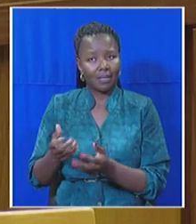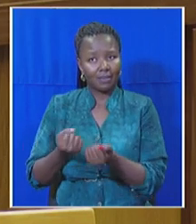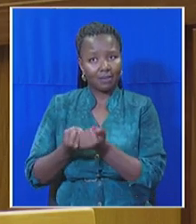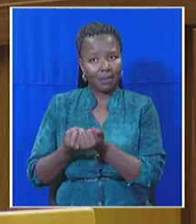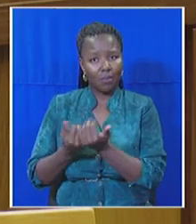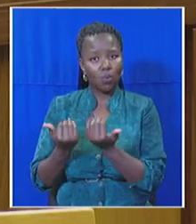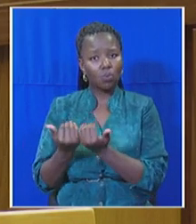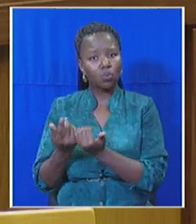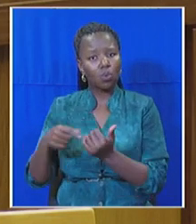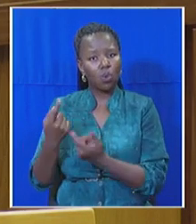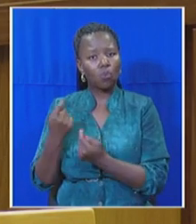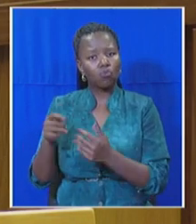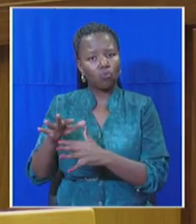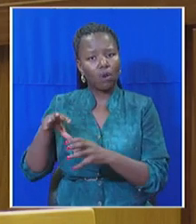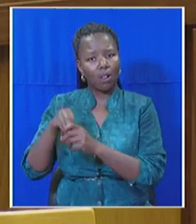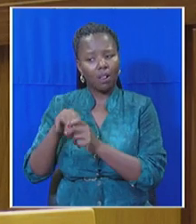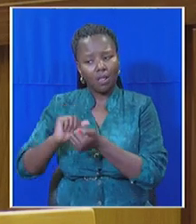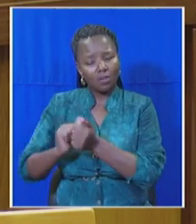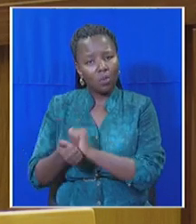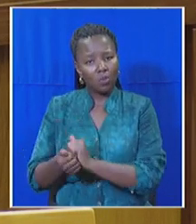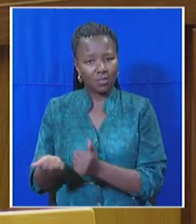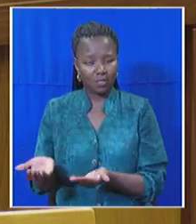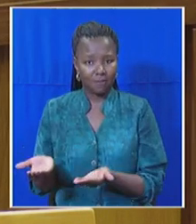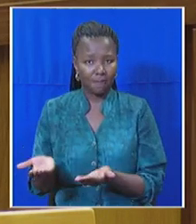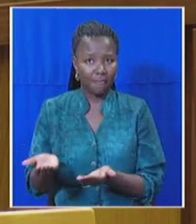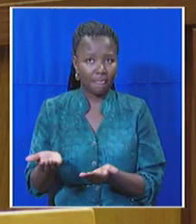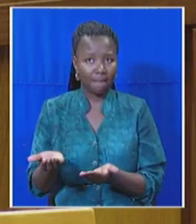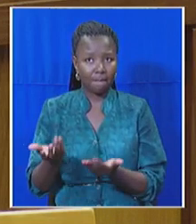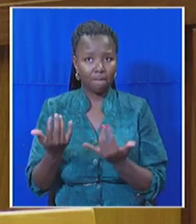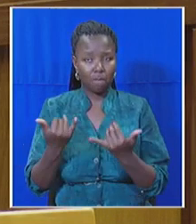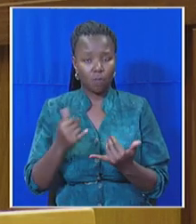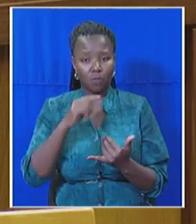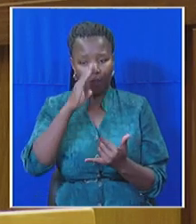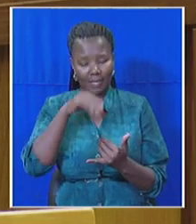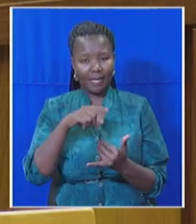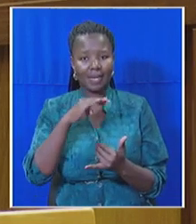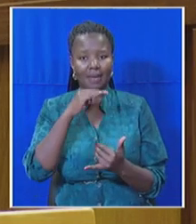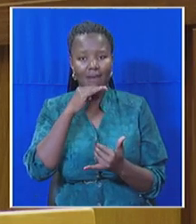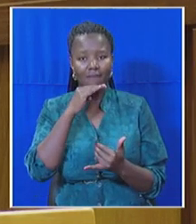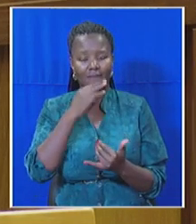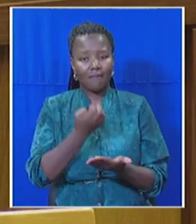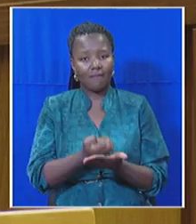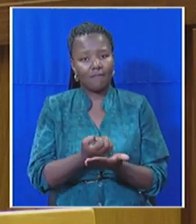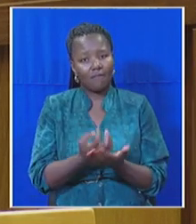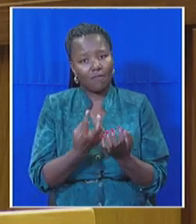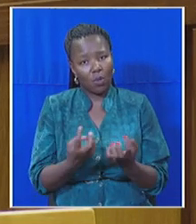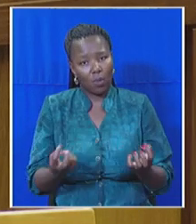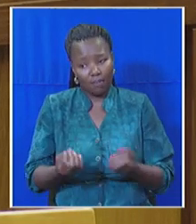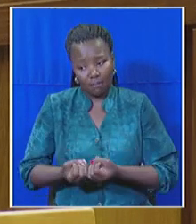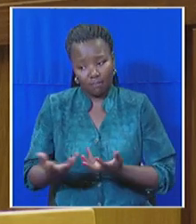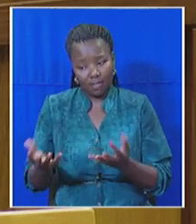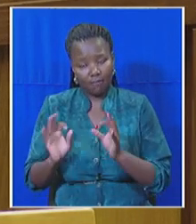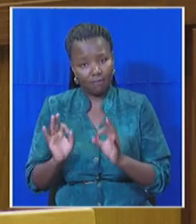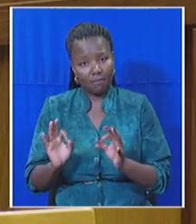that are interested in sporting activities. Adequately resourcing and equipment. If receiving all this does